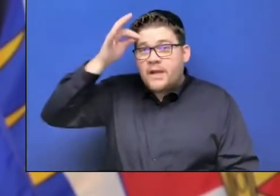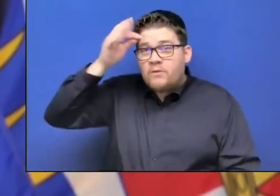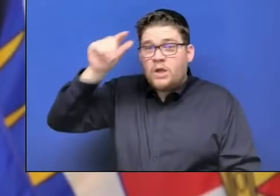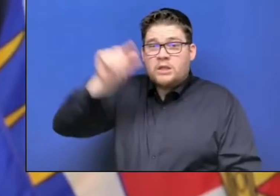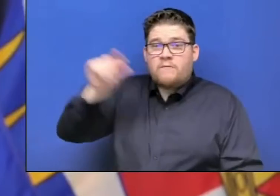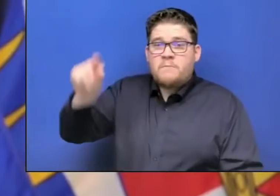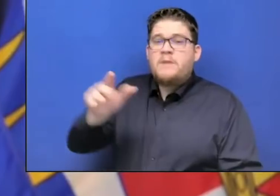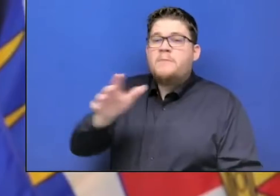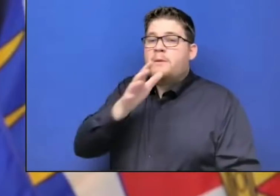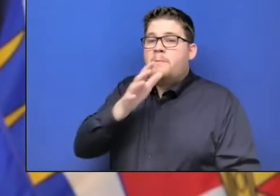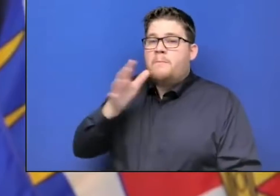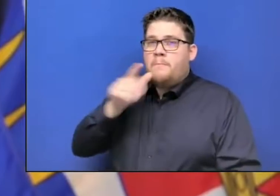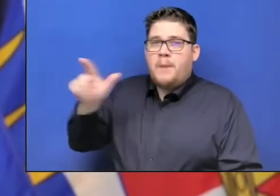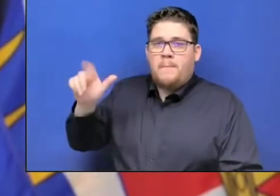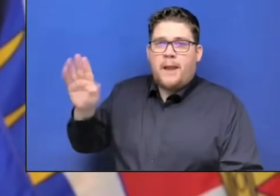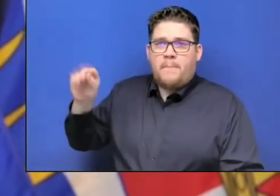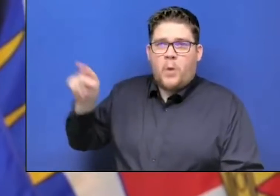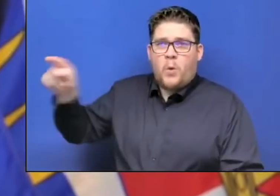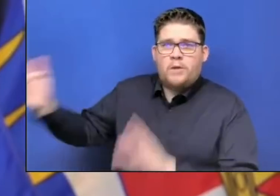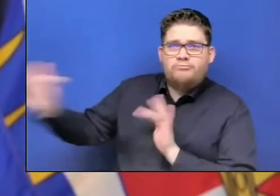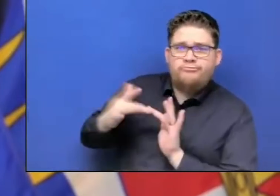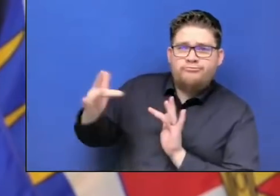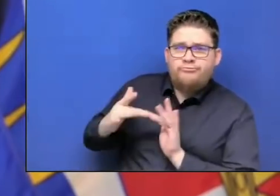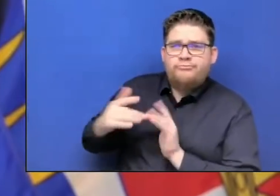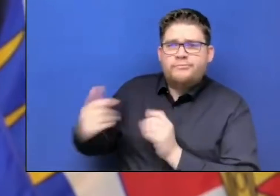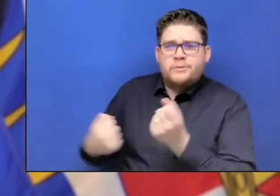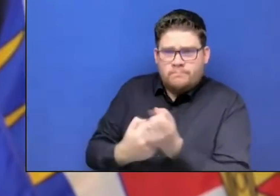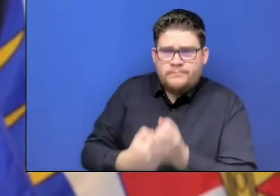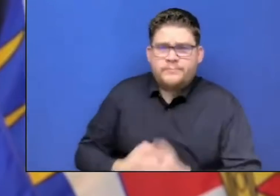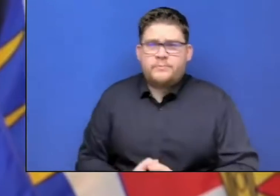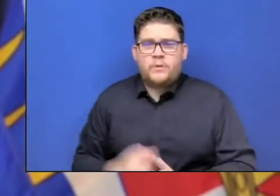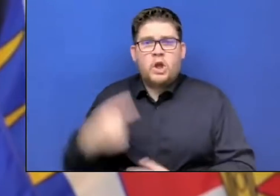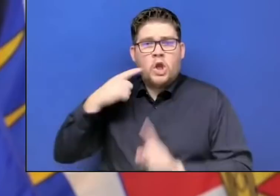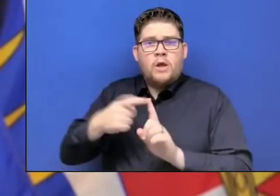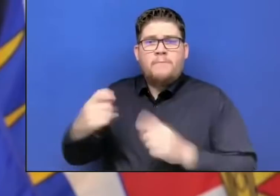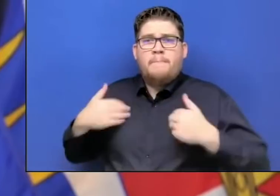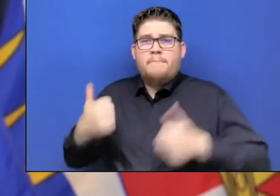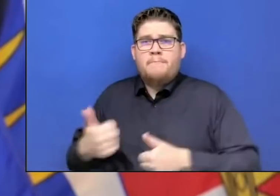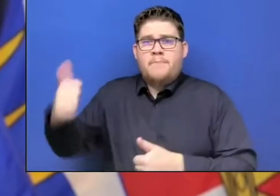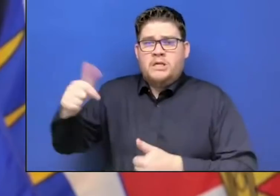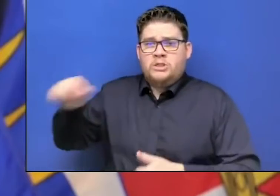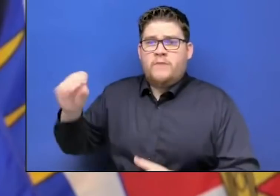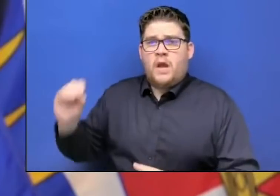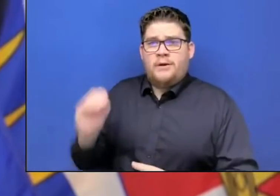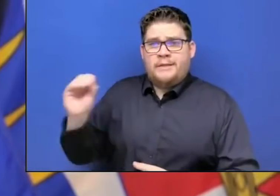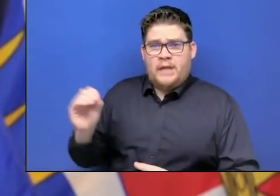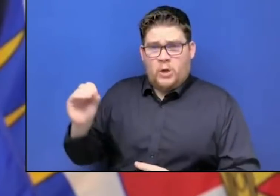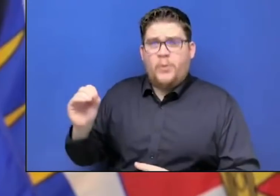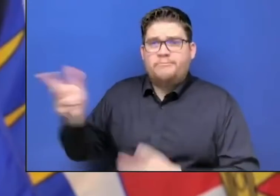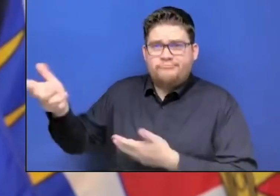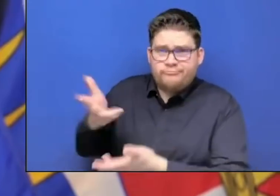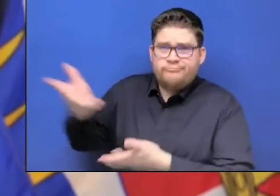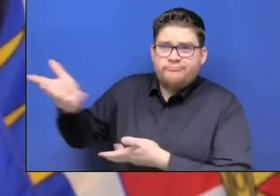out and dedicated her support. I've also heard directly from the Minister of Ontario, who has also lent